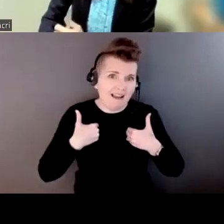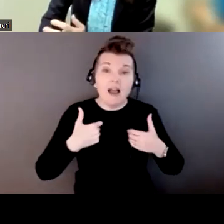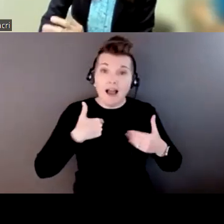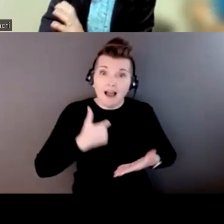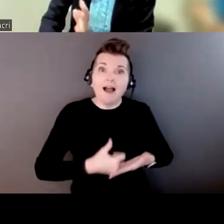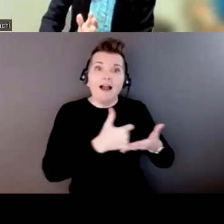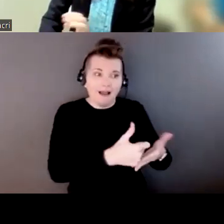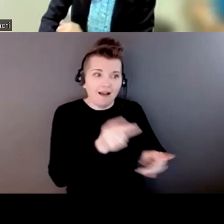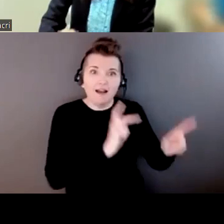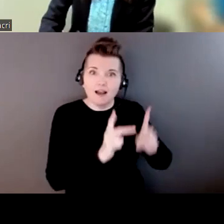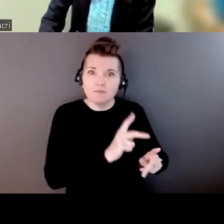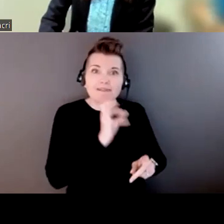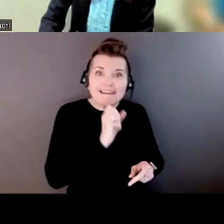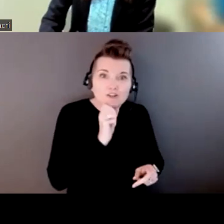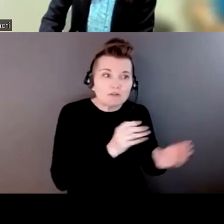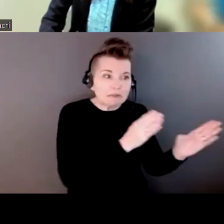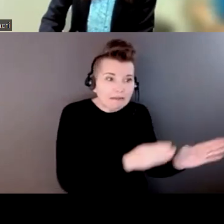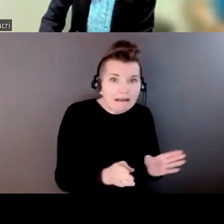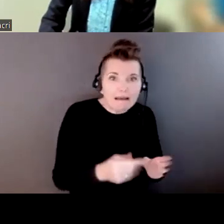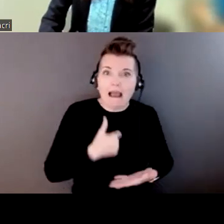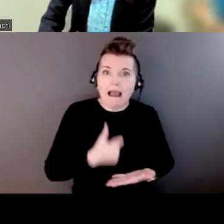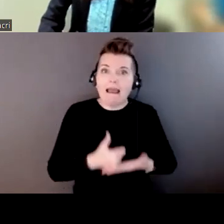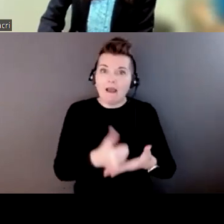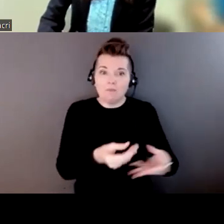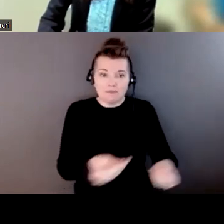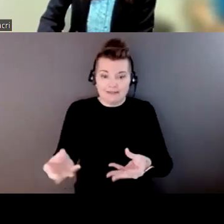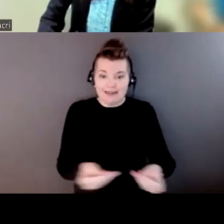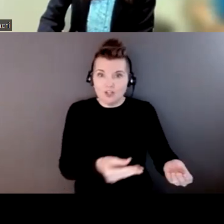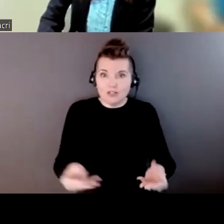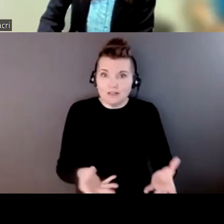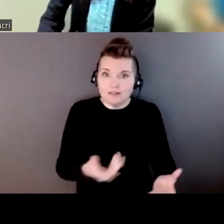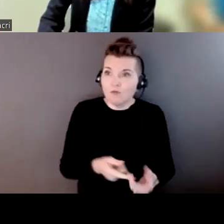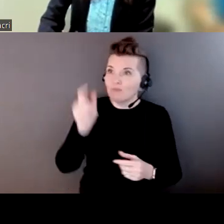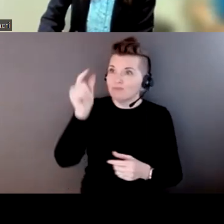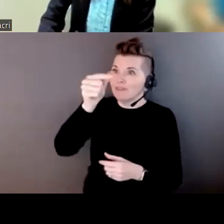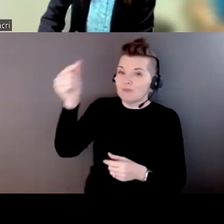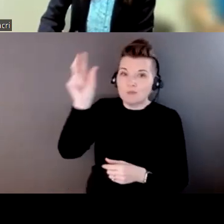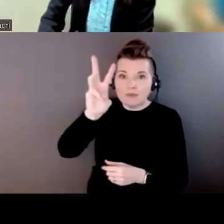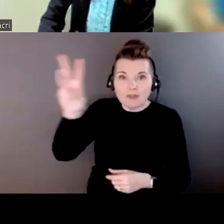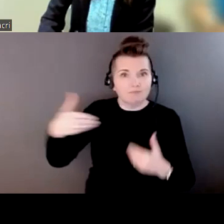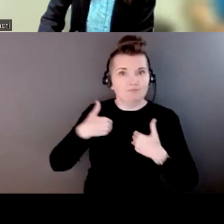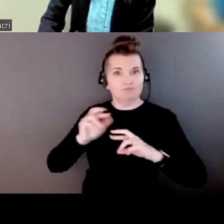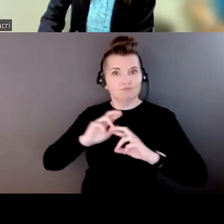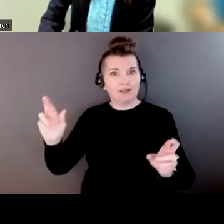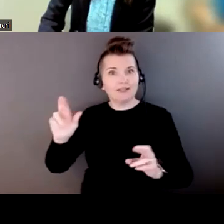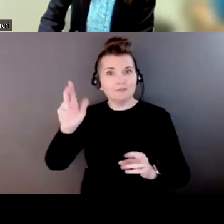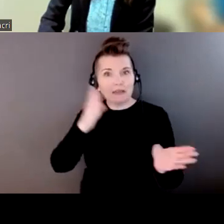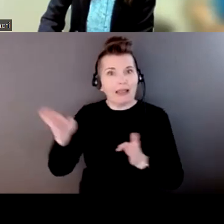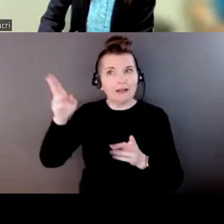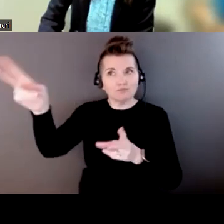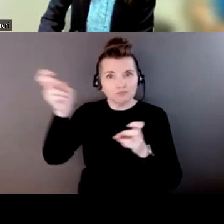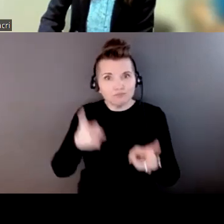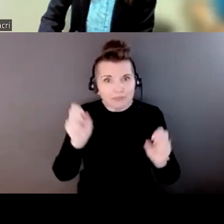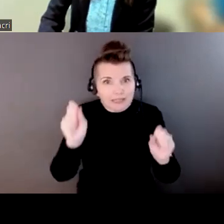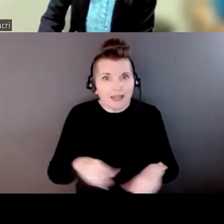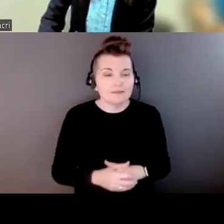intergenerational mediation, but there's a lot of also free tools that you can use to support that as well. So I want to thank you all today, and I really would like